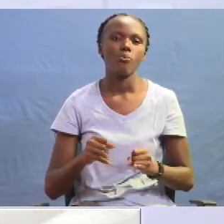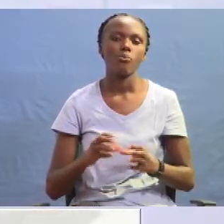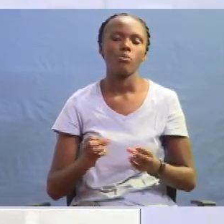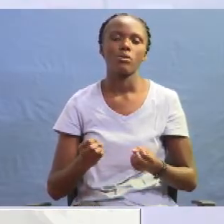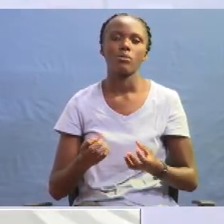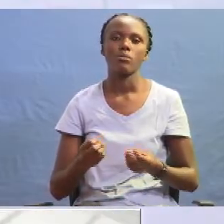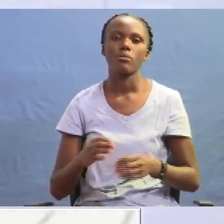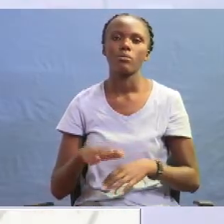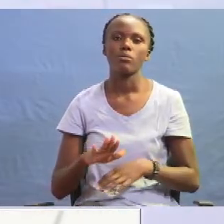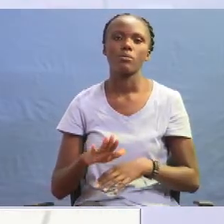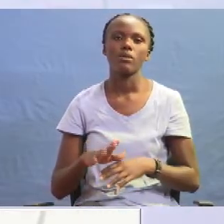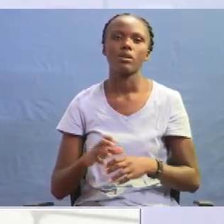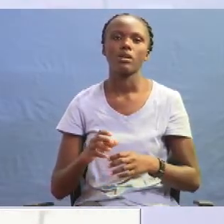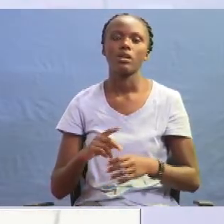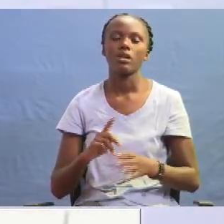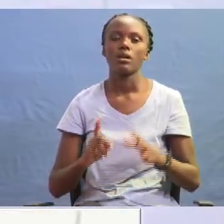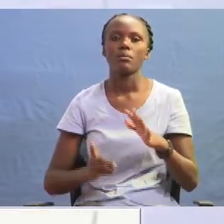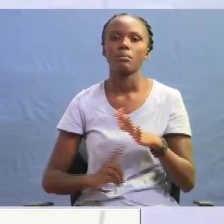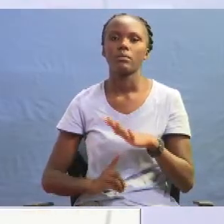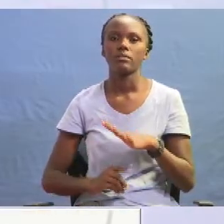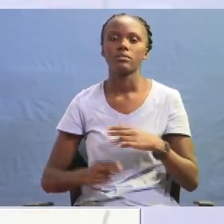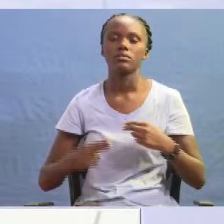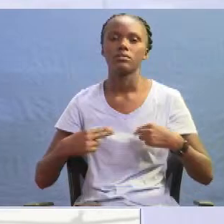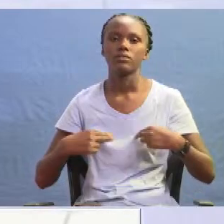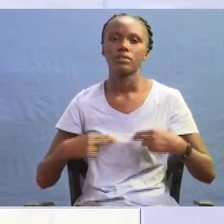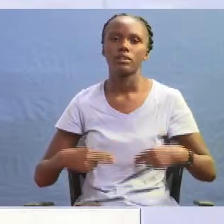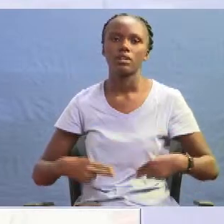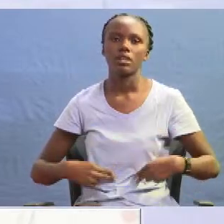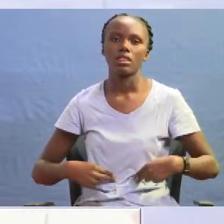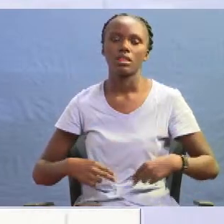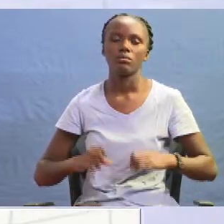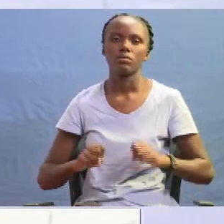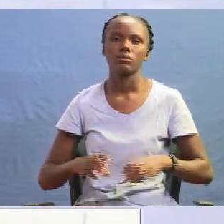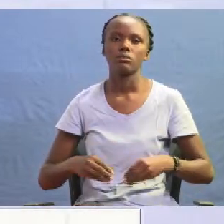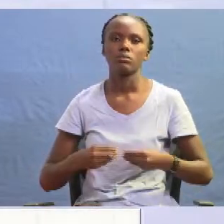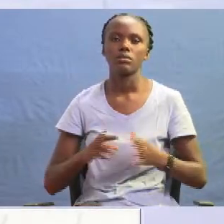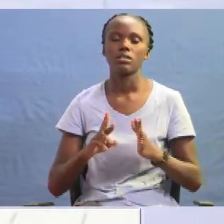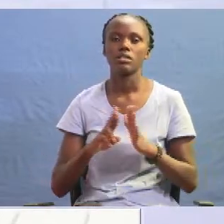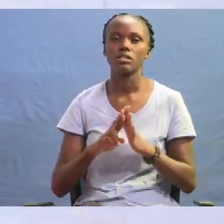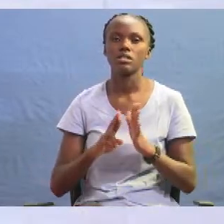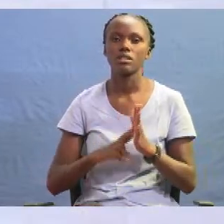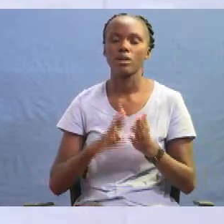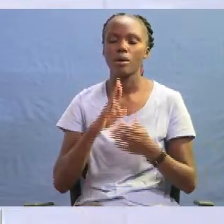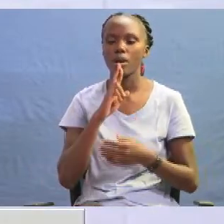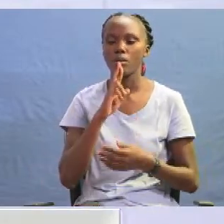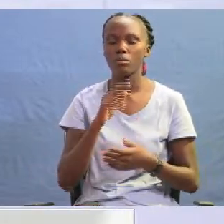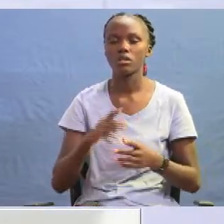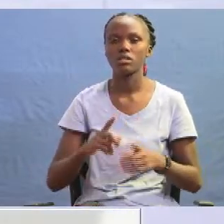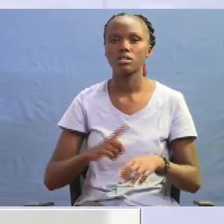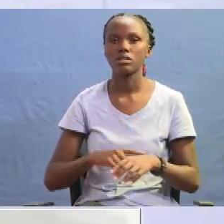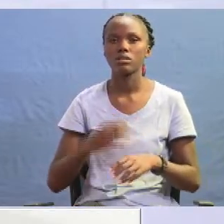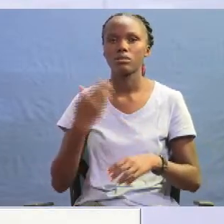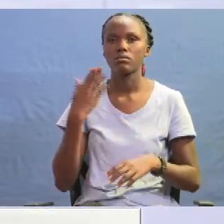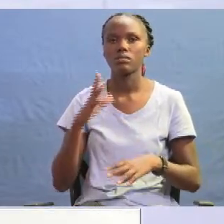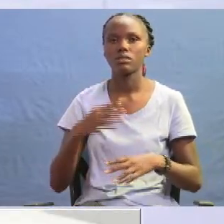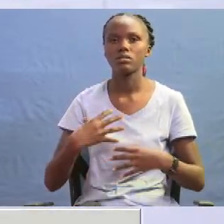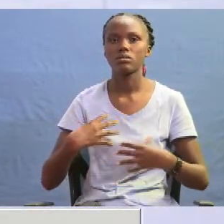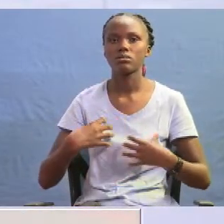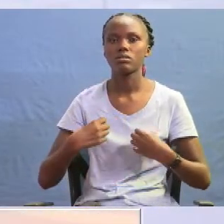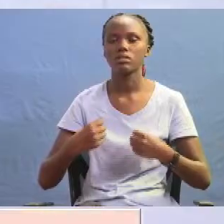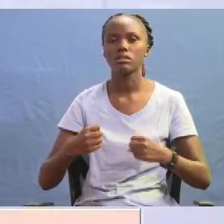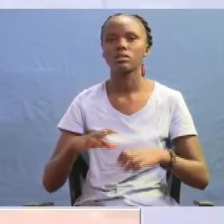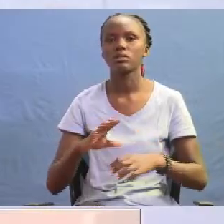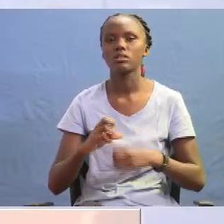inform you. Now, the Ministry of Health has announced major reforms after uncovering irregularities in